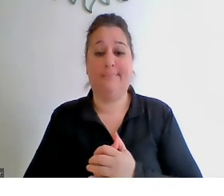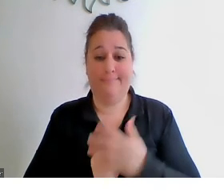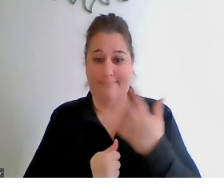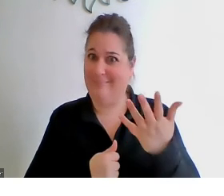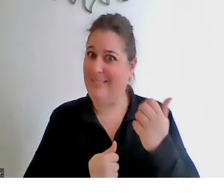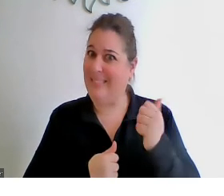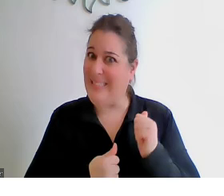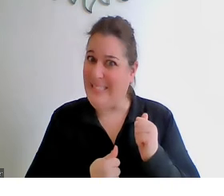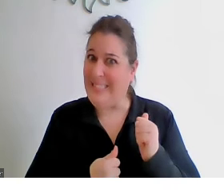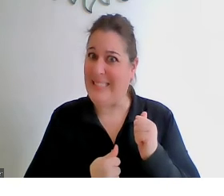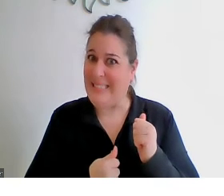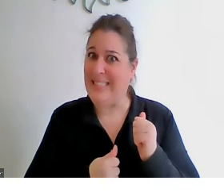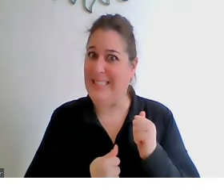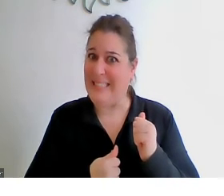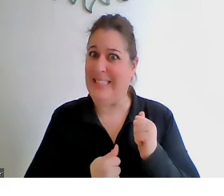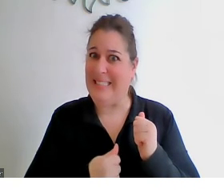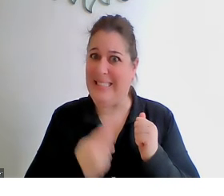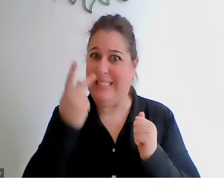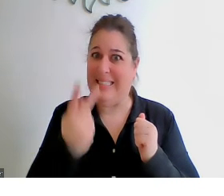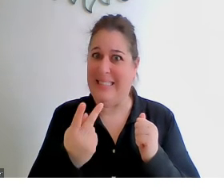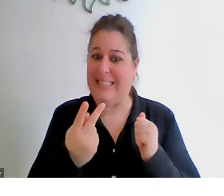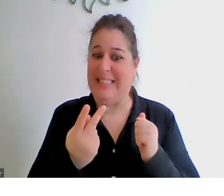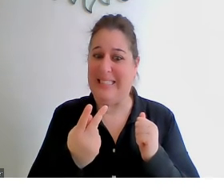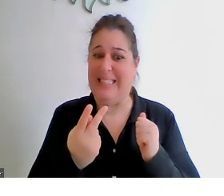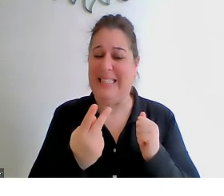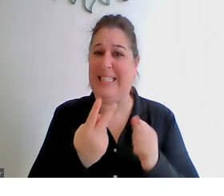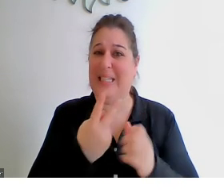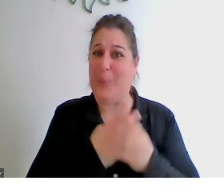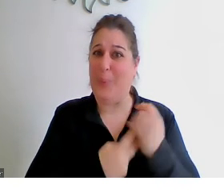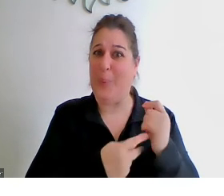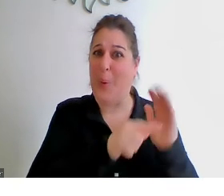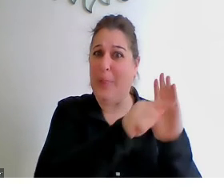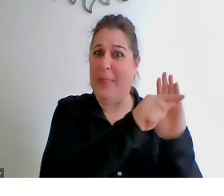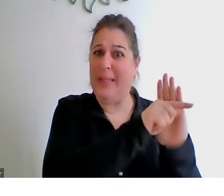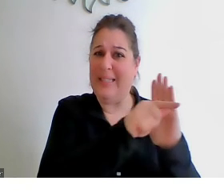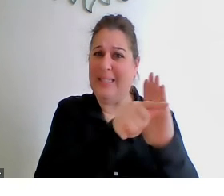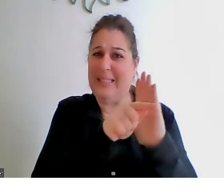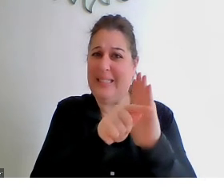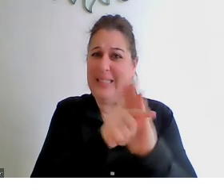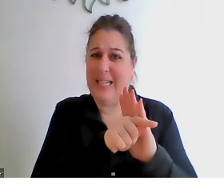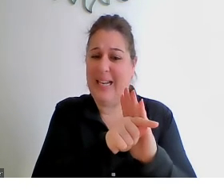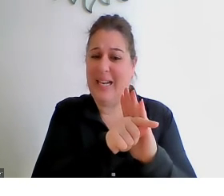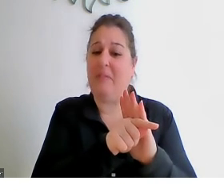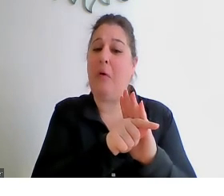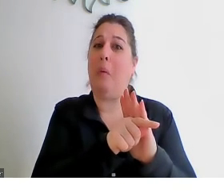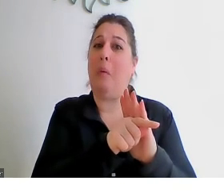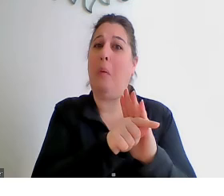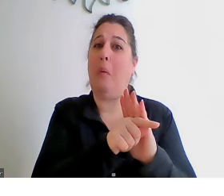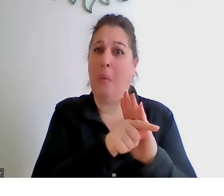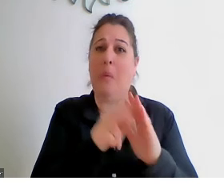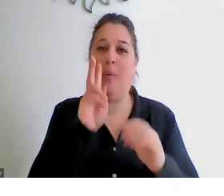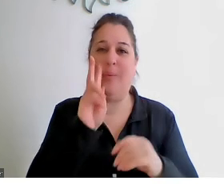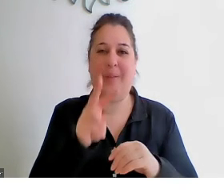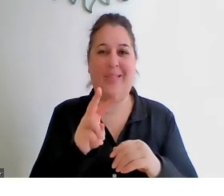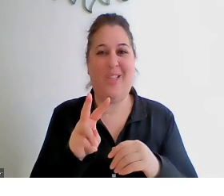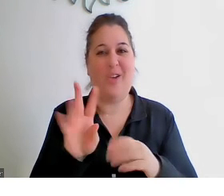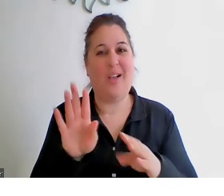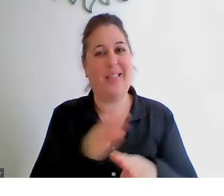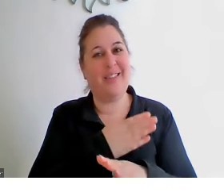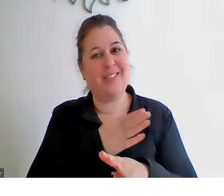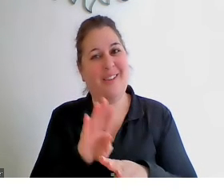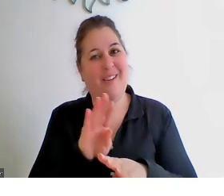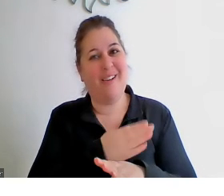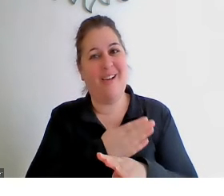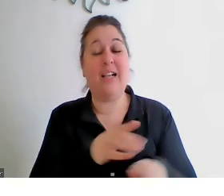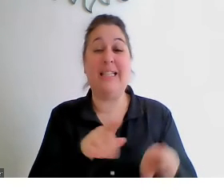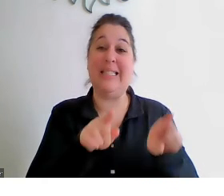All right, welcome back. So it says, ooh, whoa, look at these signs. They're the same. What a tricky